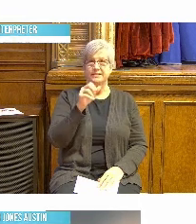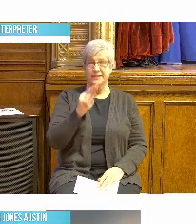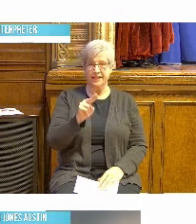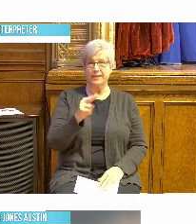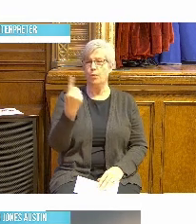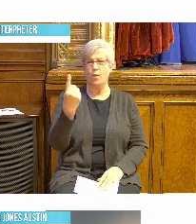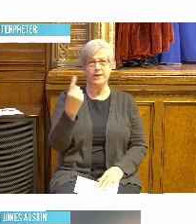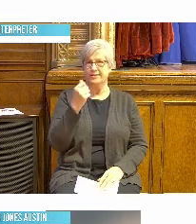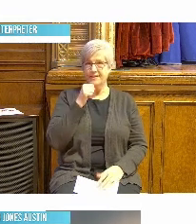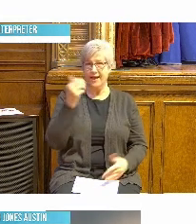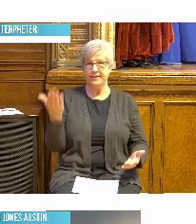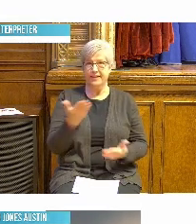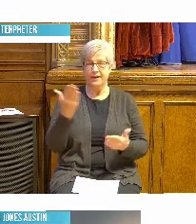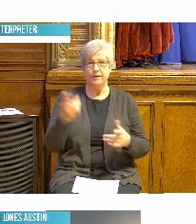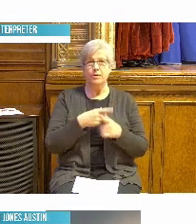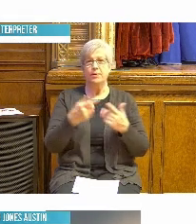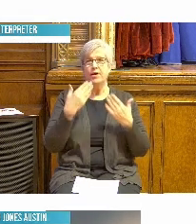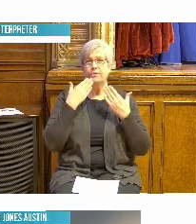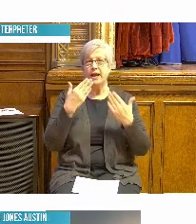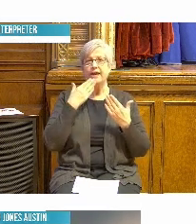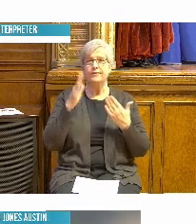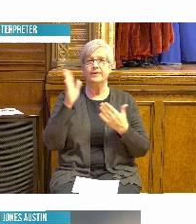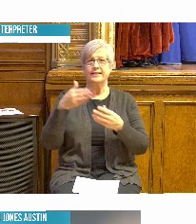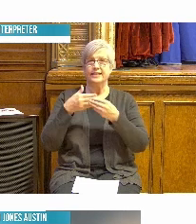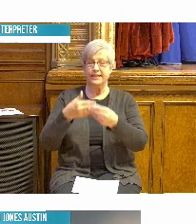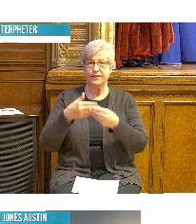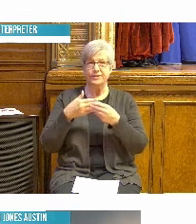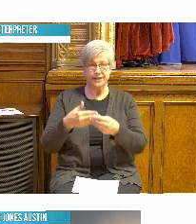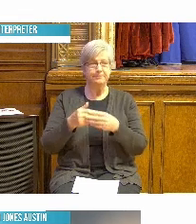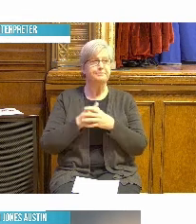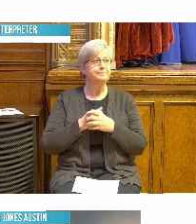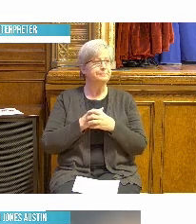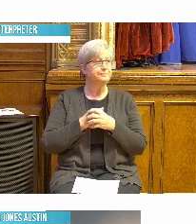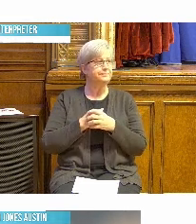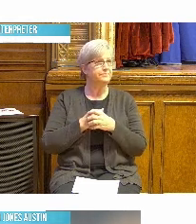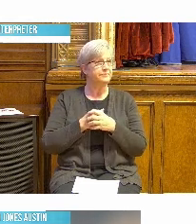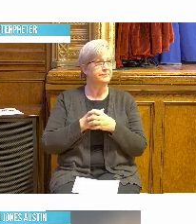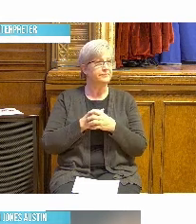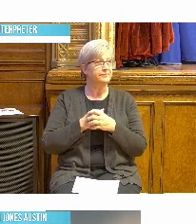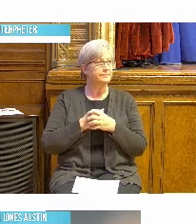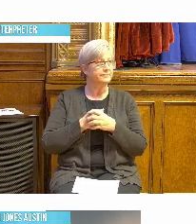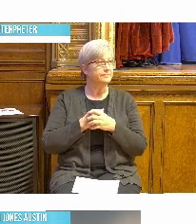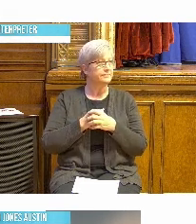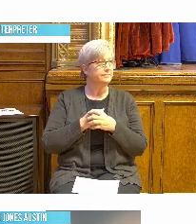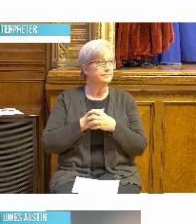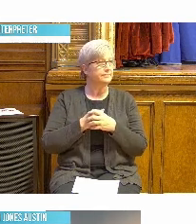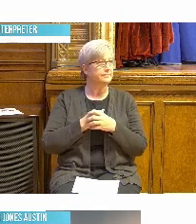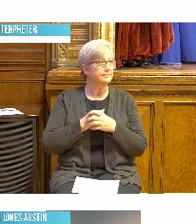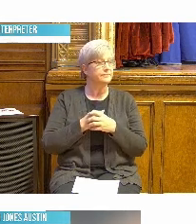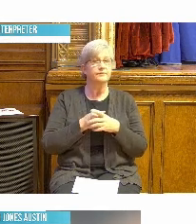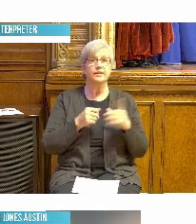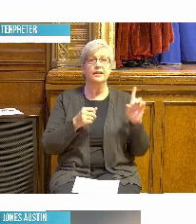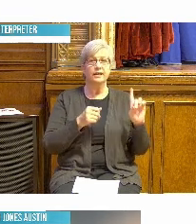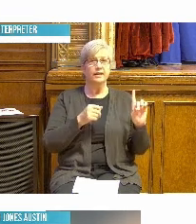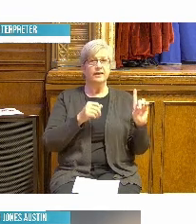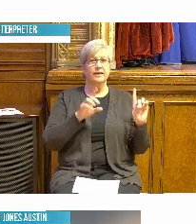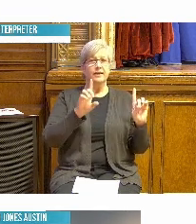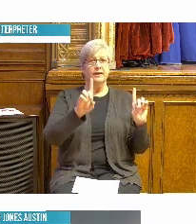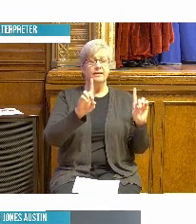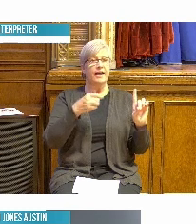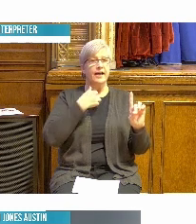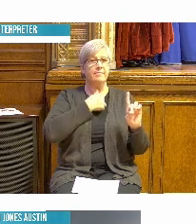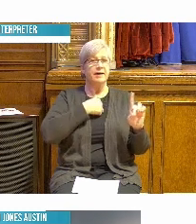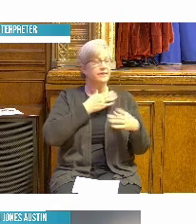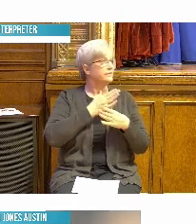not with us today, but we are grateful for his leadership on the commission. Madam Chair, if I may, my